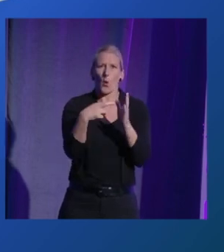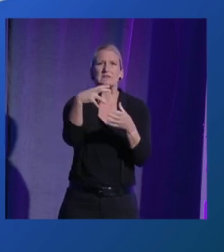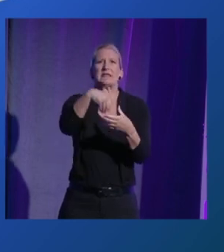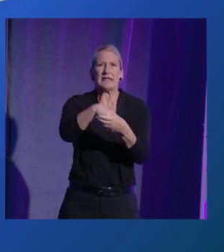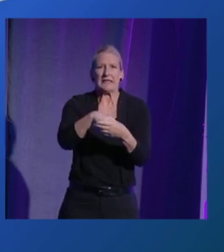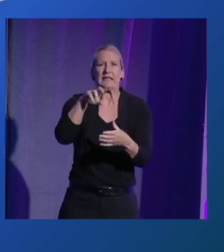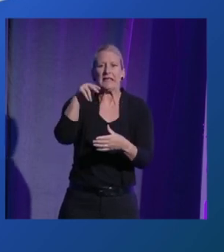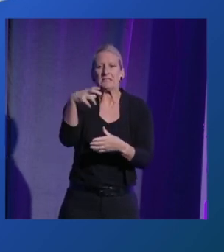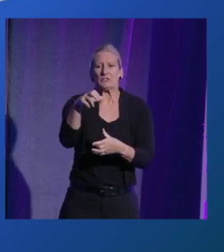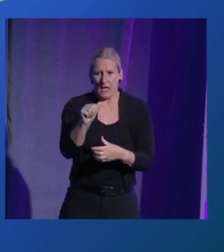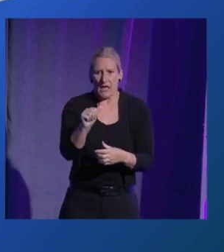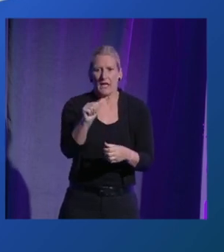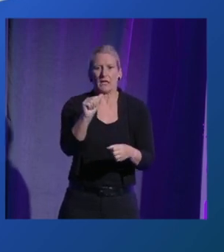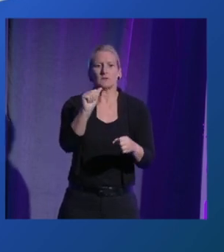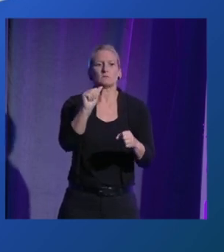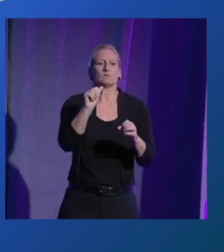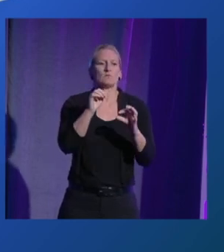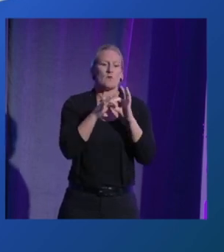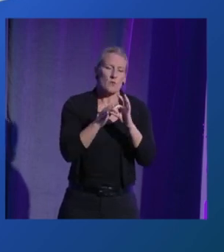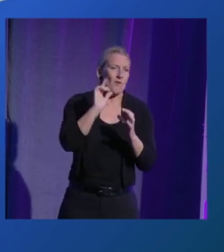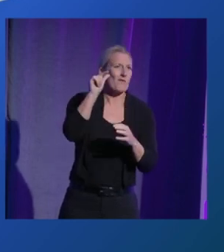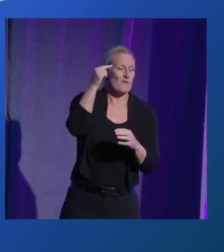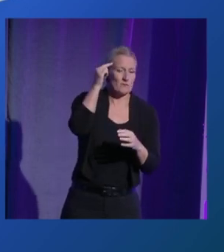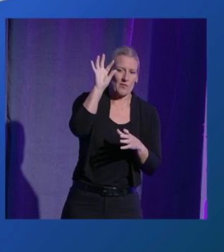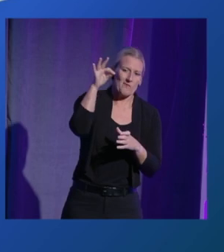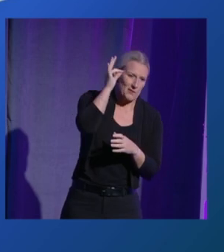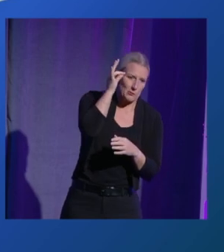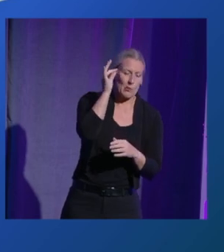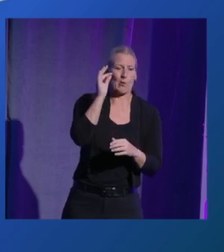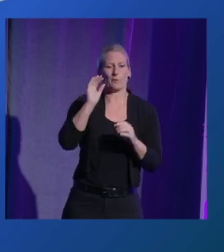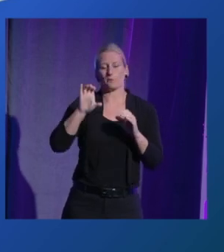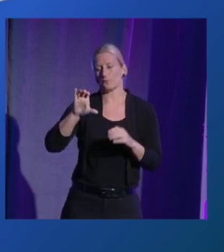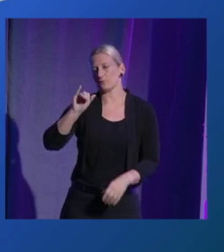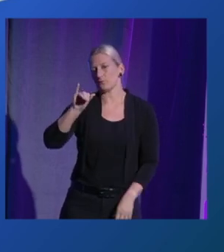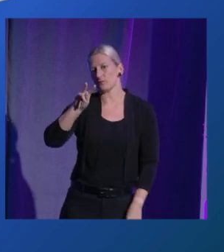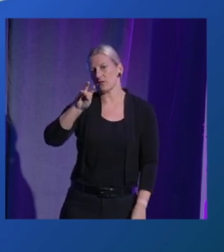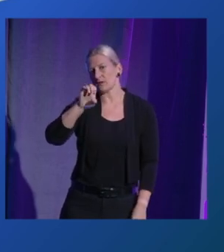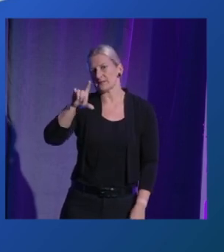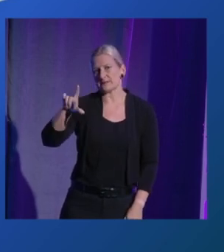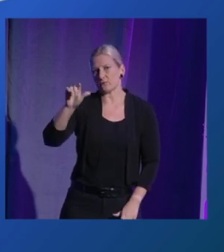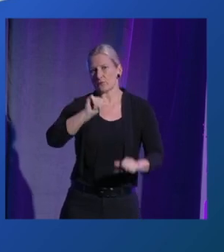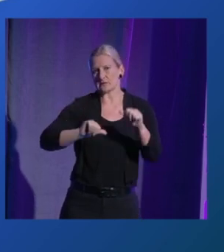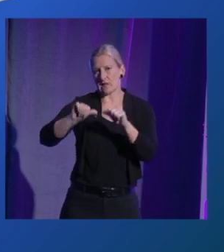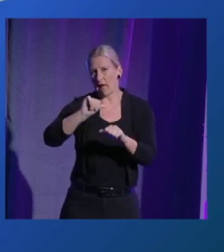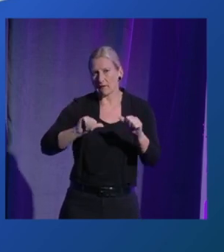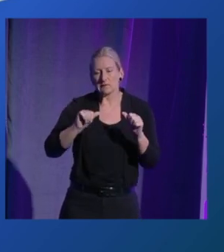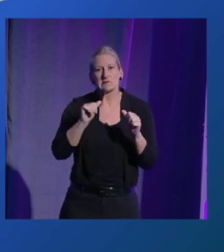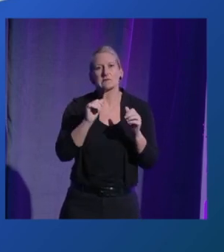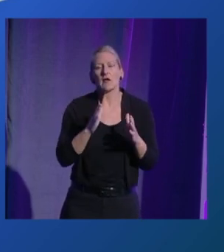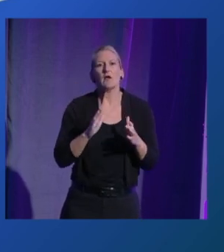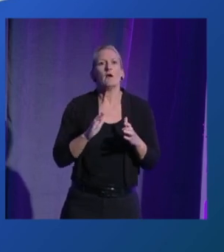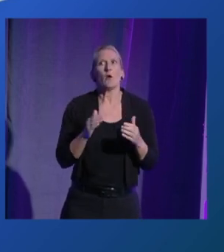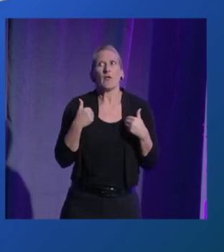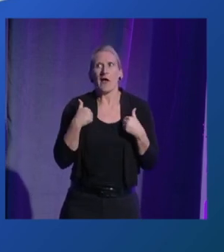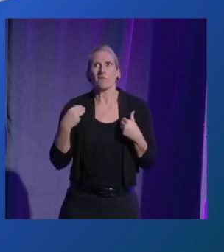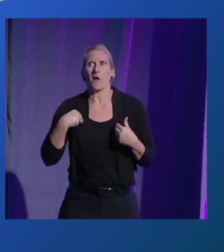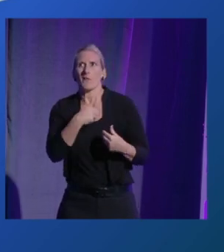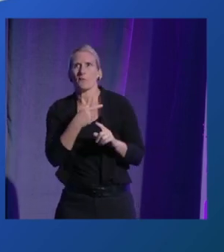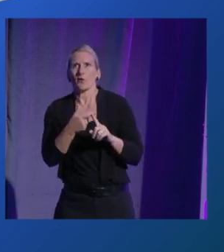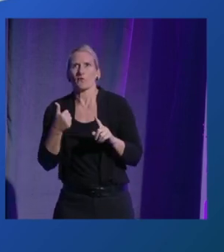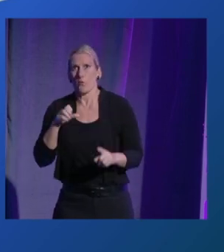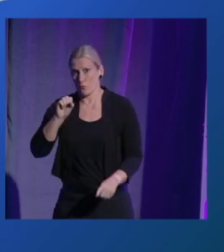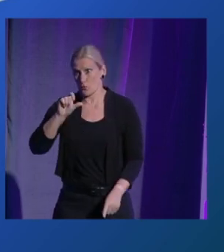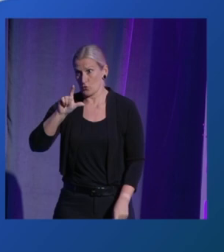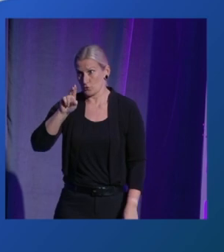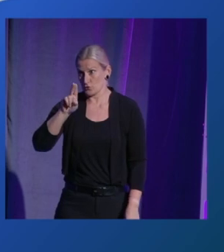Defense intelligence federal civil science Community as well as members from Academia we've actually got a a member from slooh